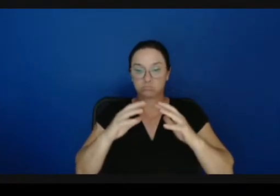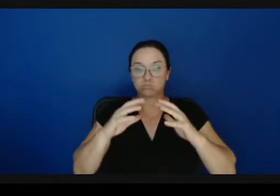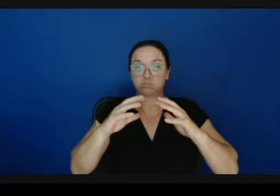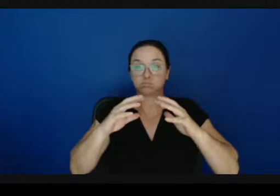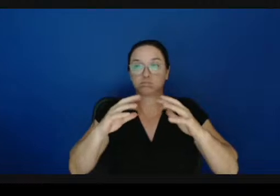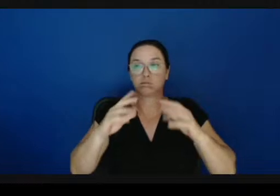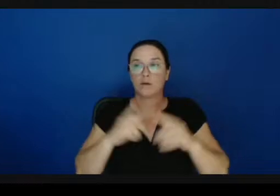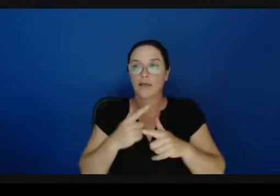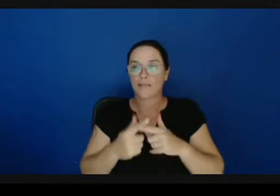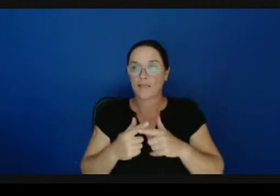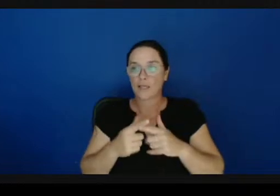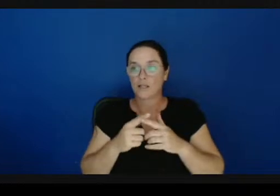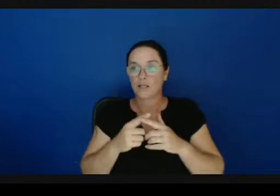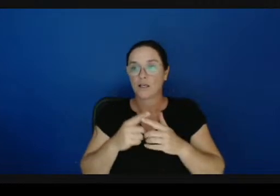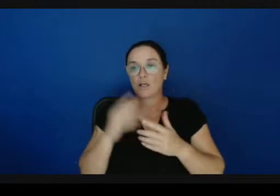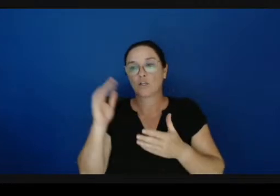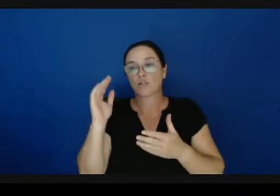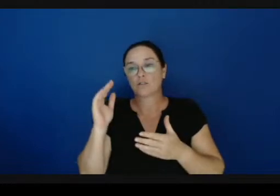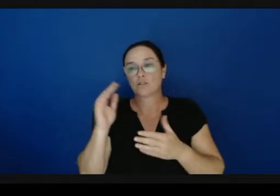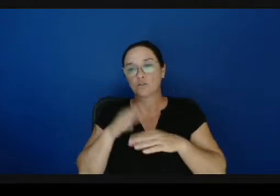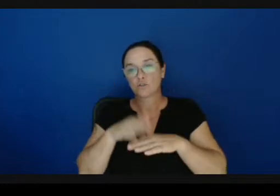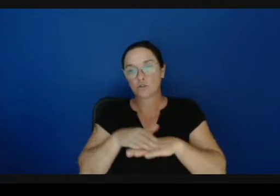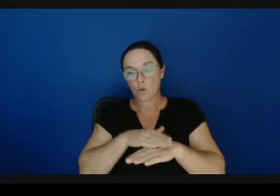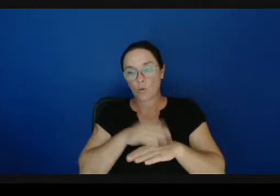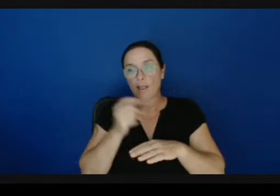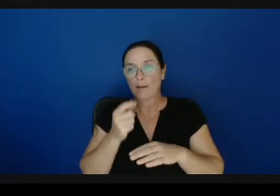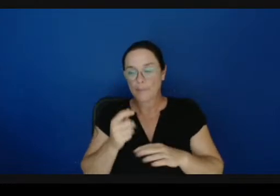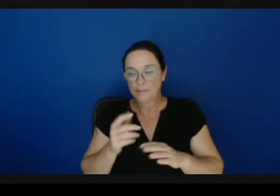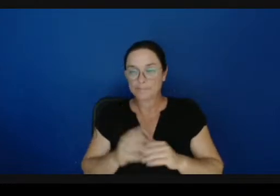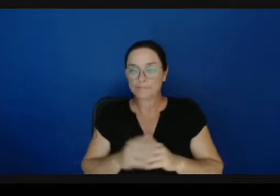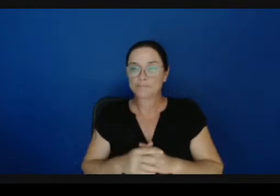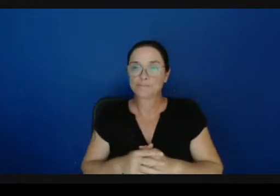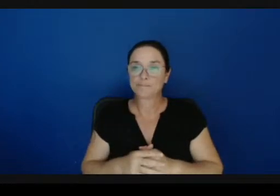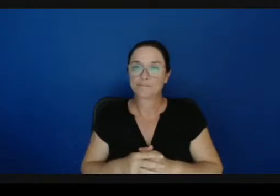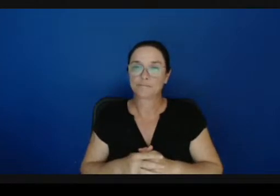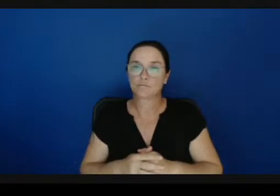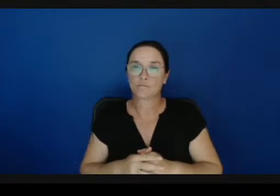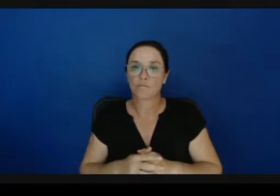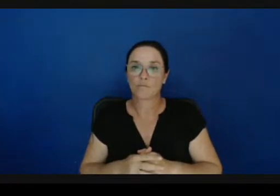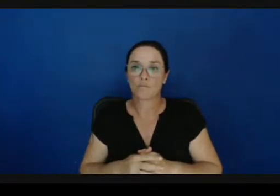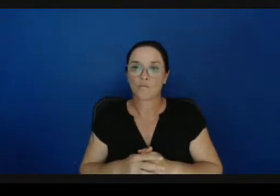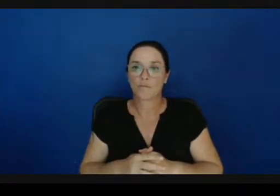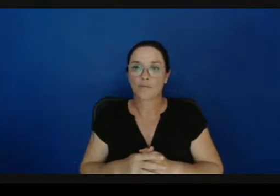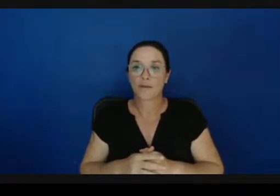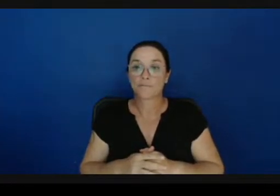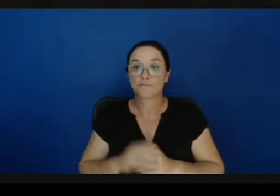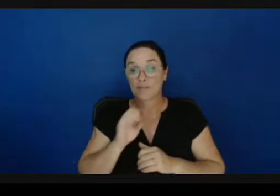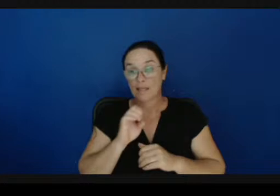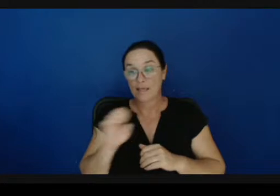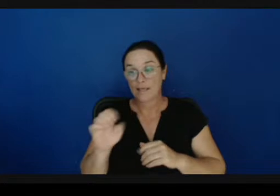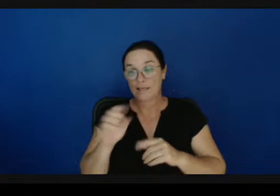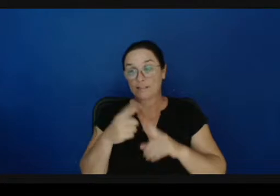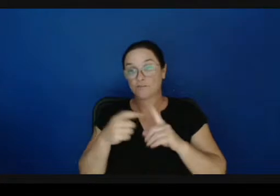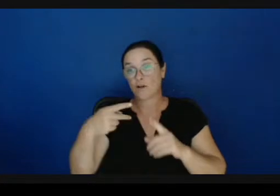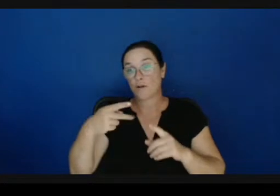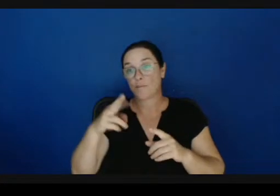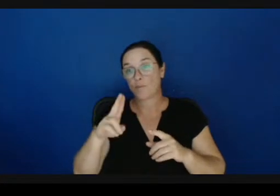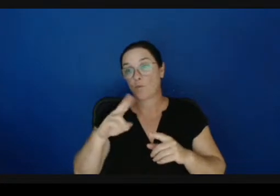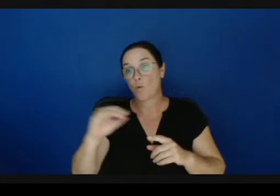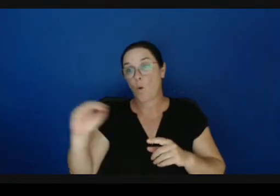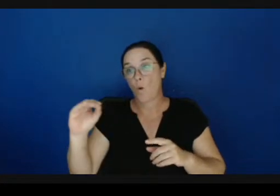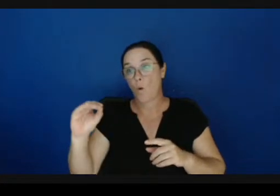site. So some nuance in there. And we go further to the east of Pu'u'o crater, the upward